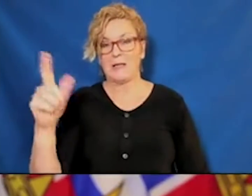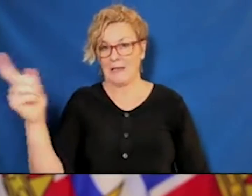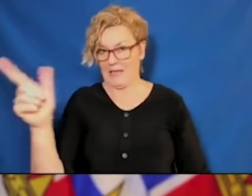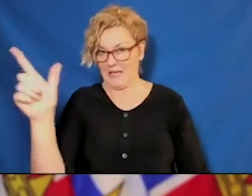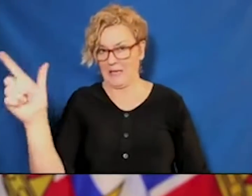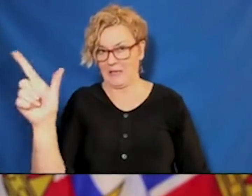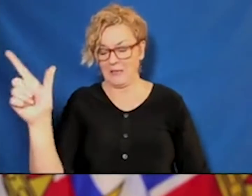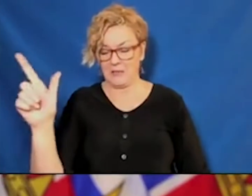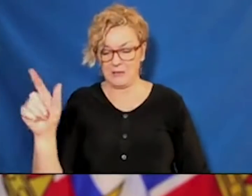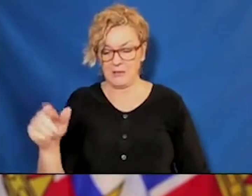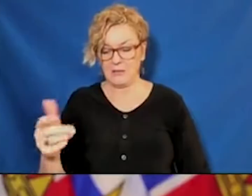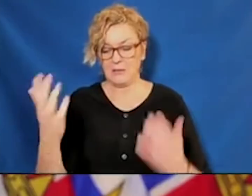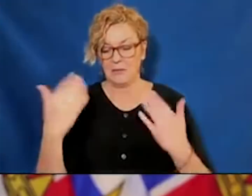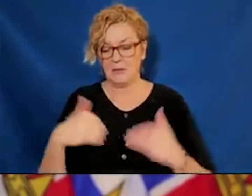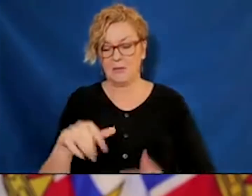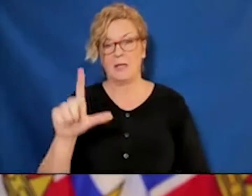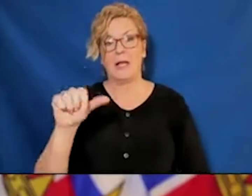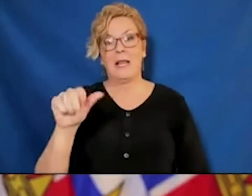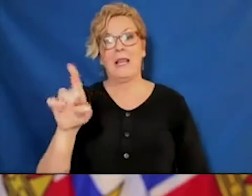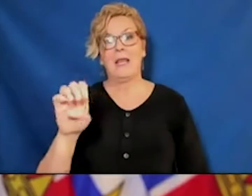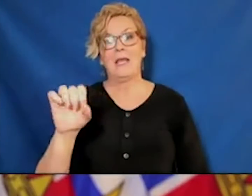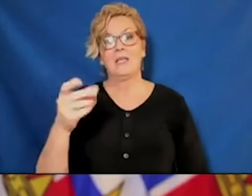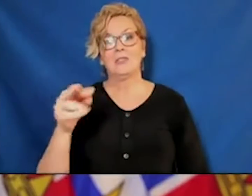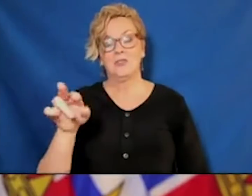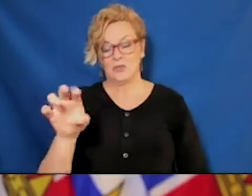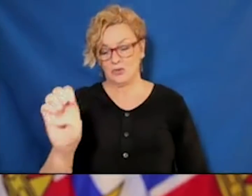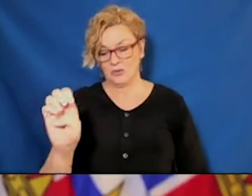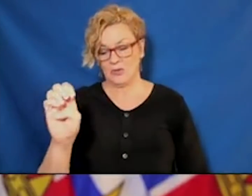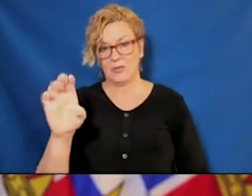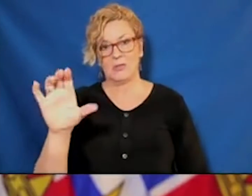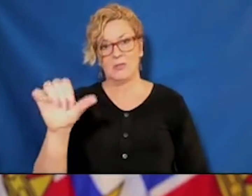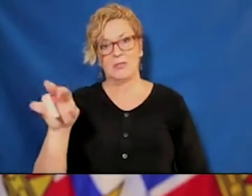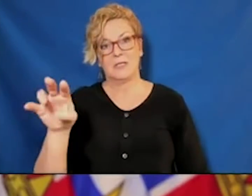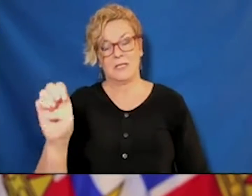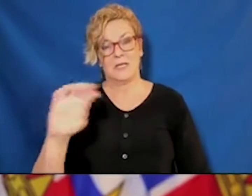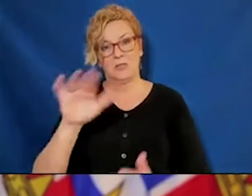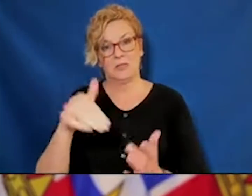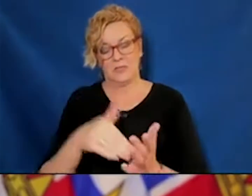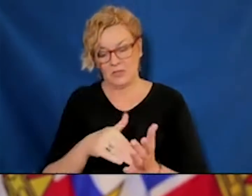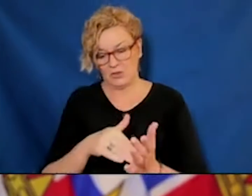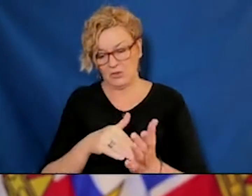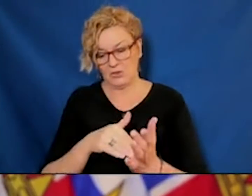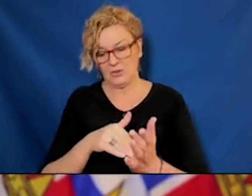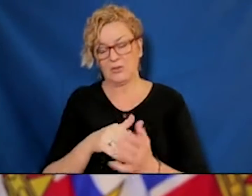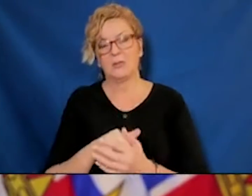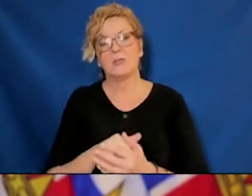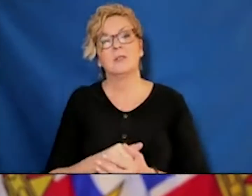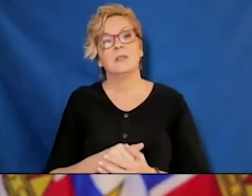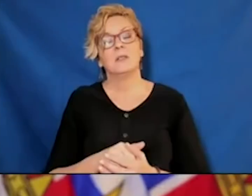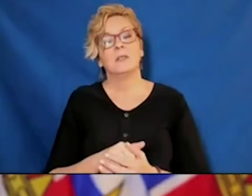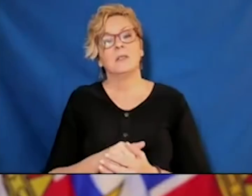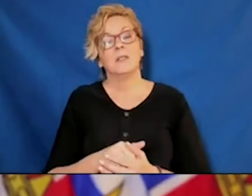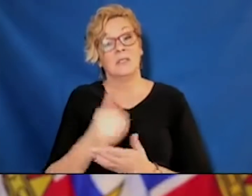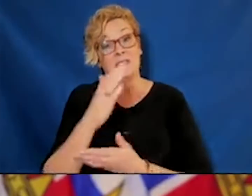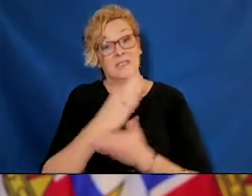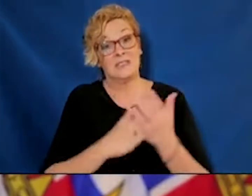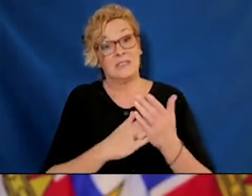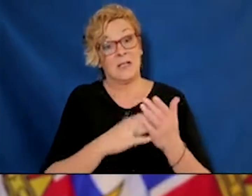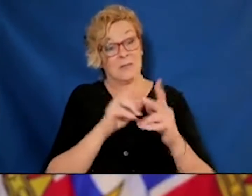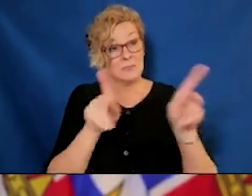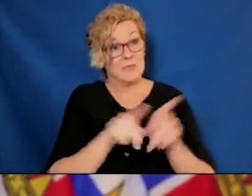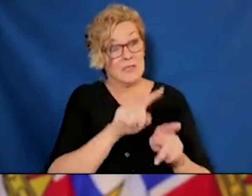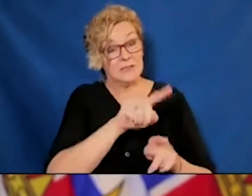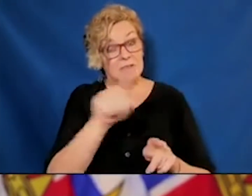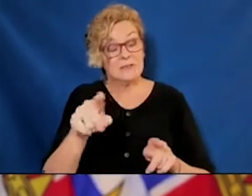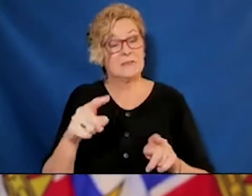from the virus in those outbreaks, and it's always challenging. We now have 50 active outbreaks